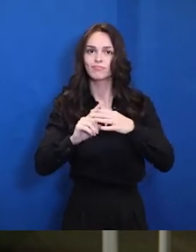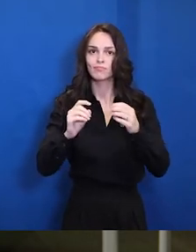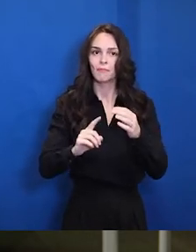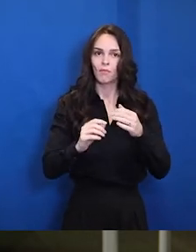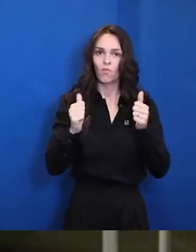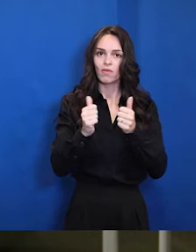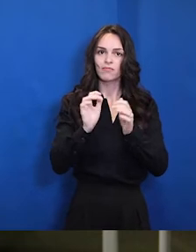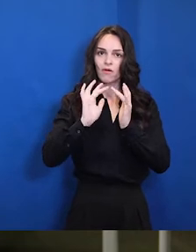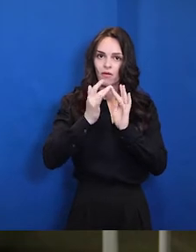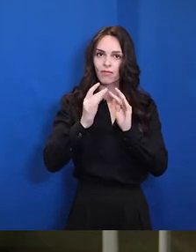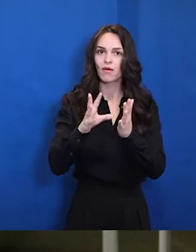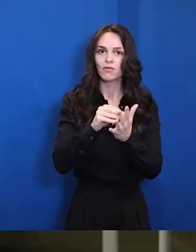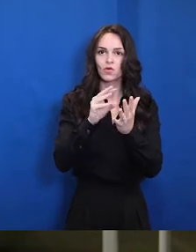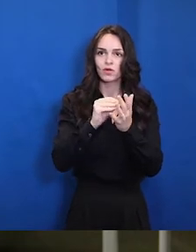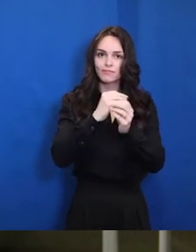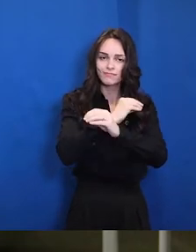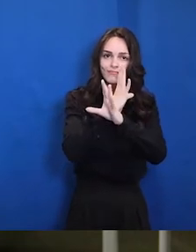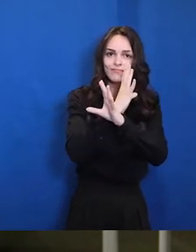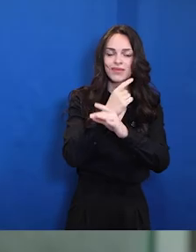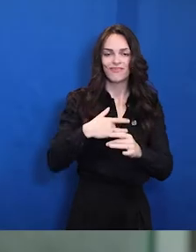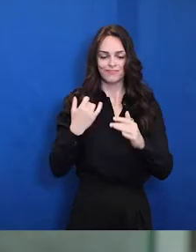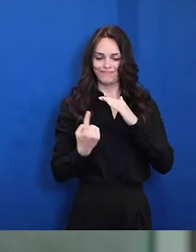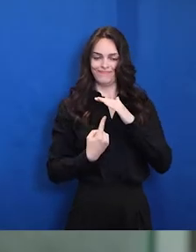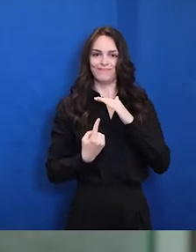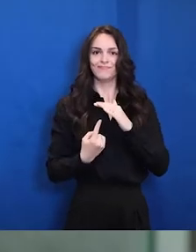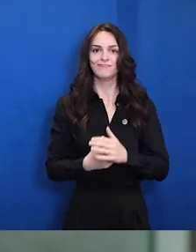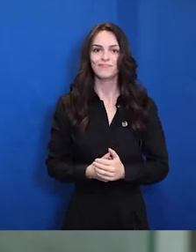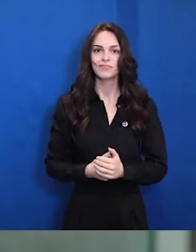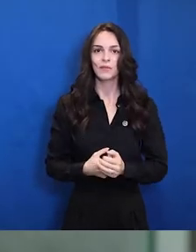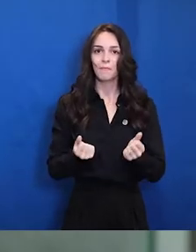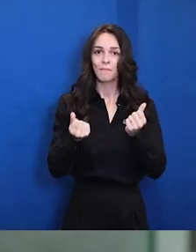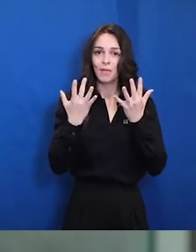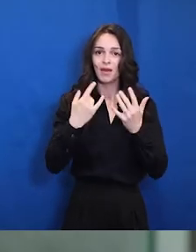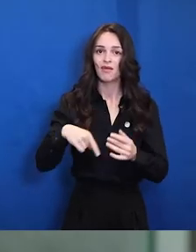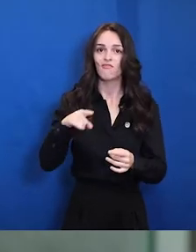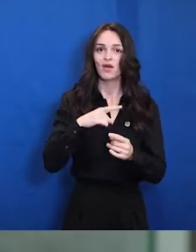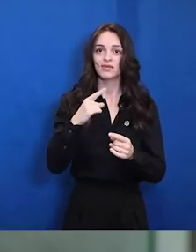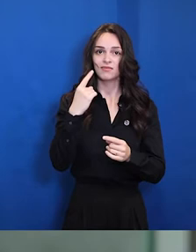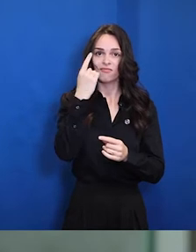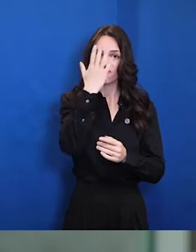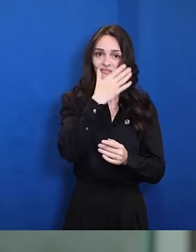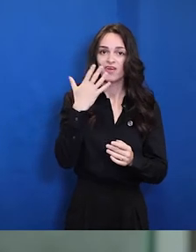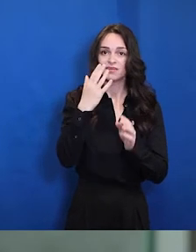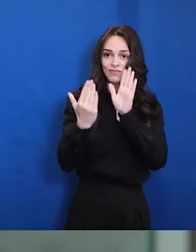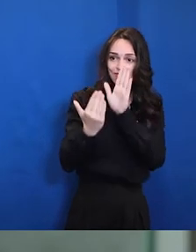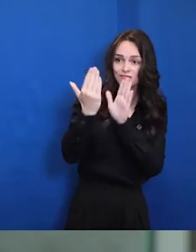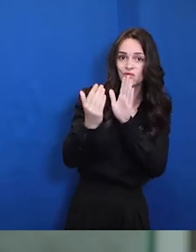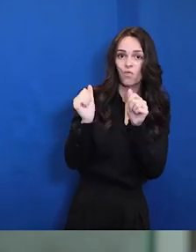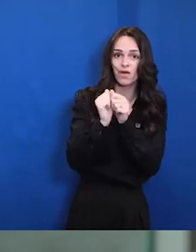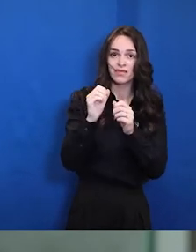with remote learning and being isolated. Many of us never even saw our